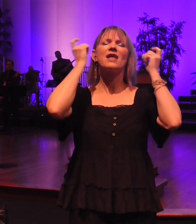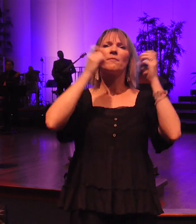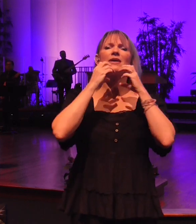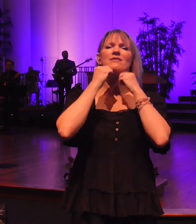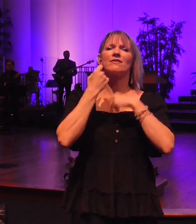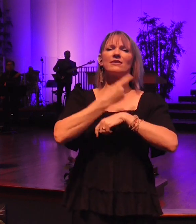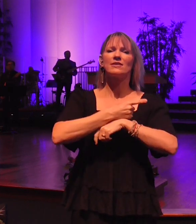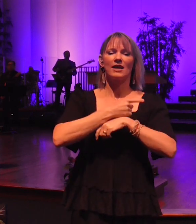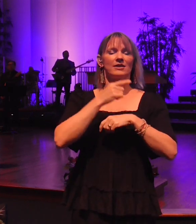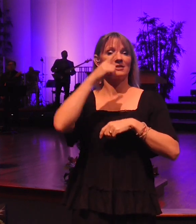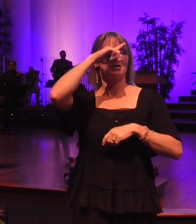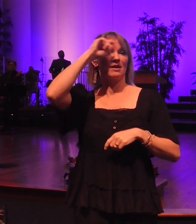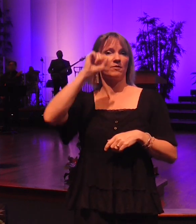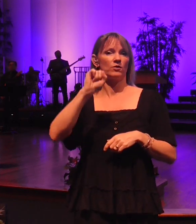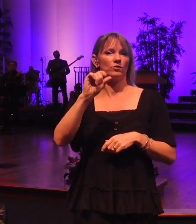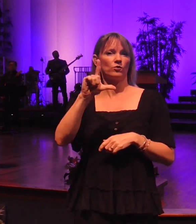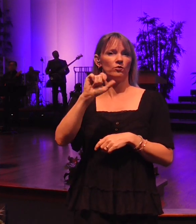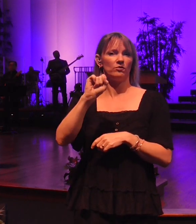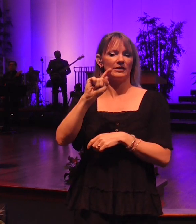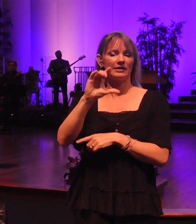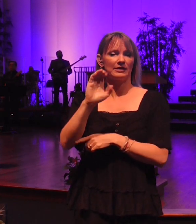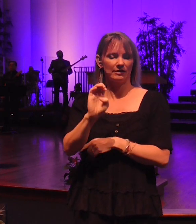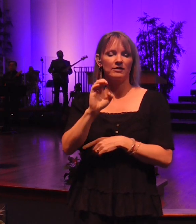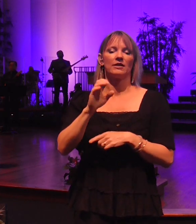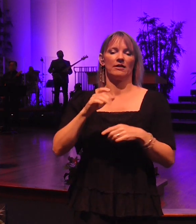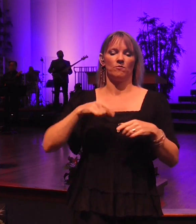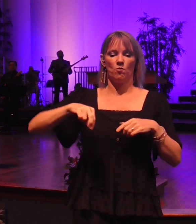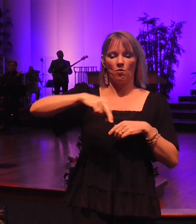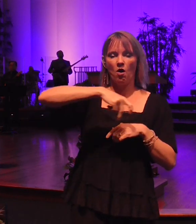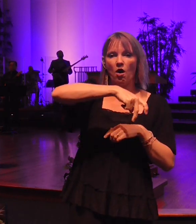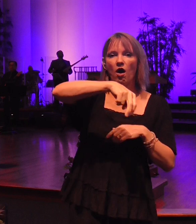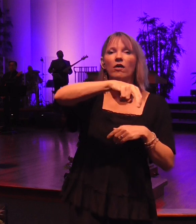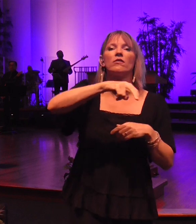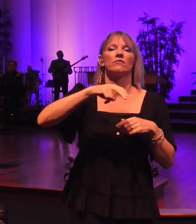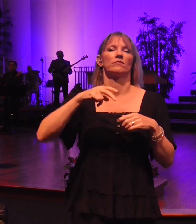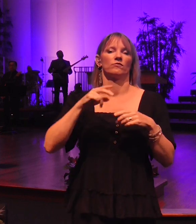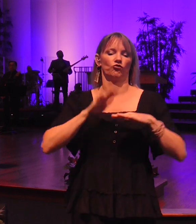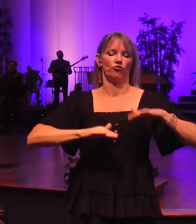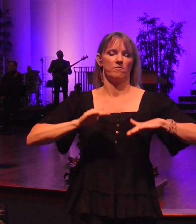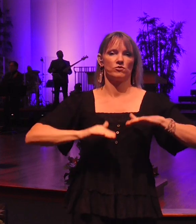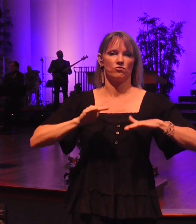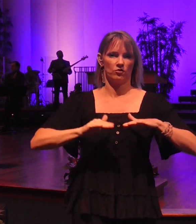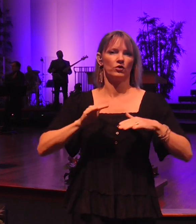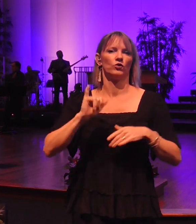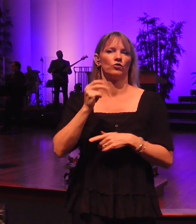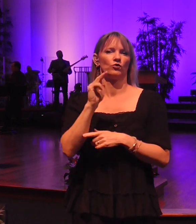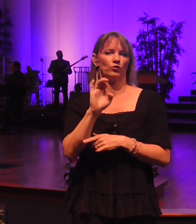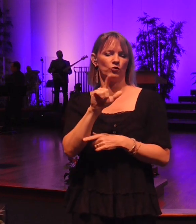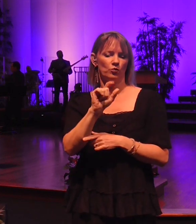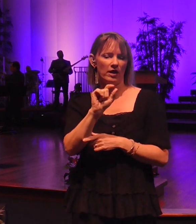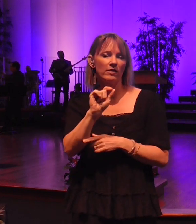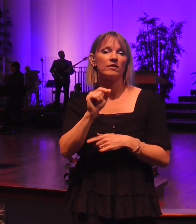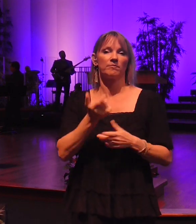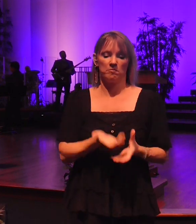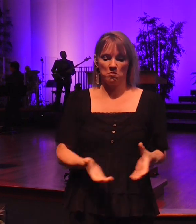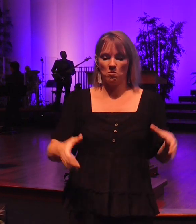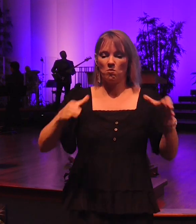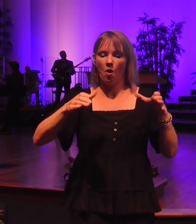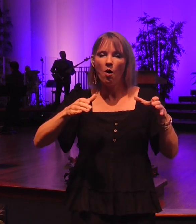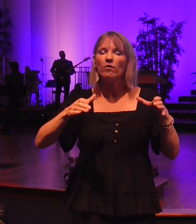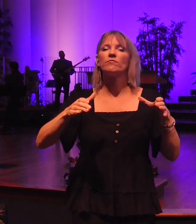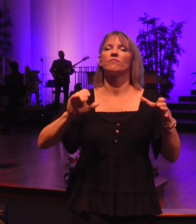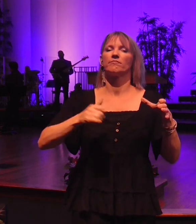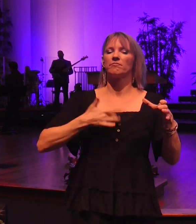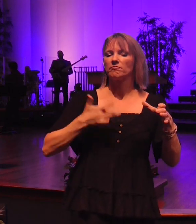summer solstice at our Labyrinth Walk and Drumming Circle on June 20th. Feel the healing vibrations of crystal bowls alongside drumming and